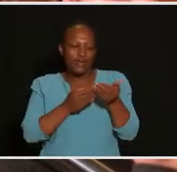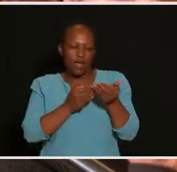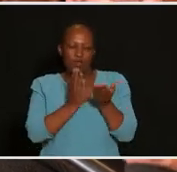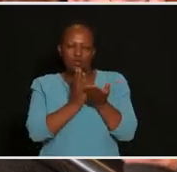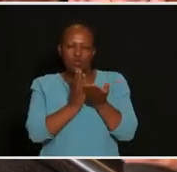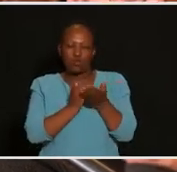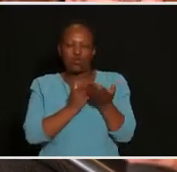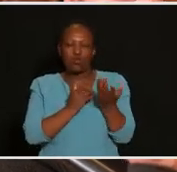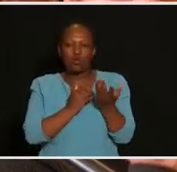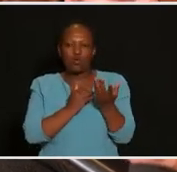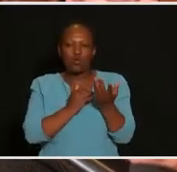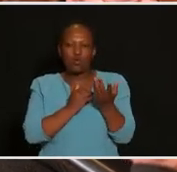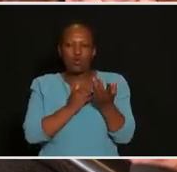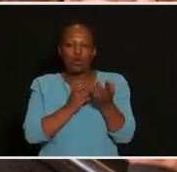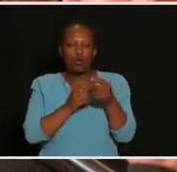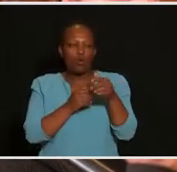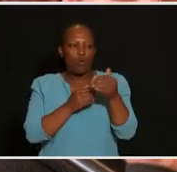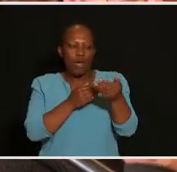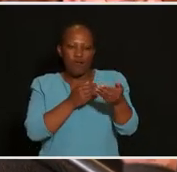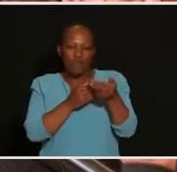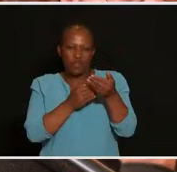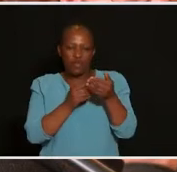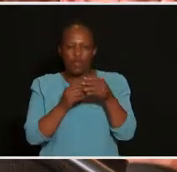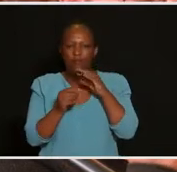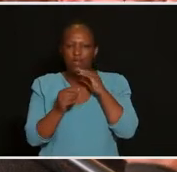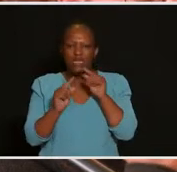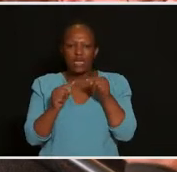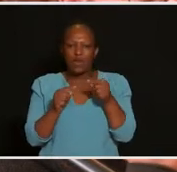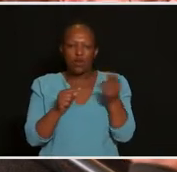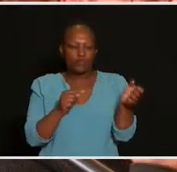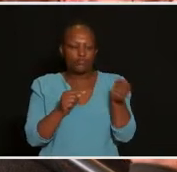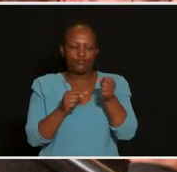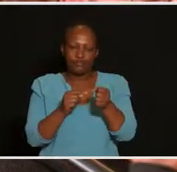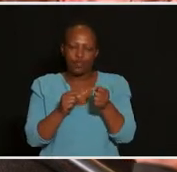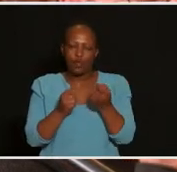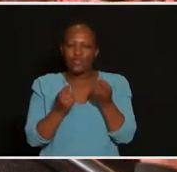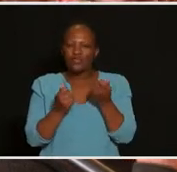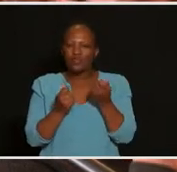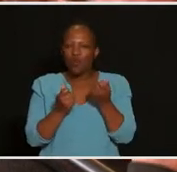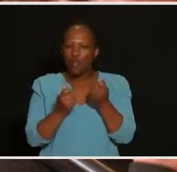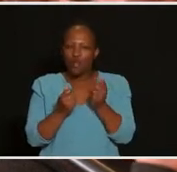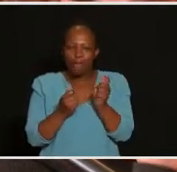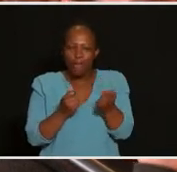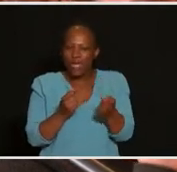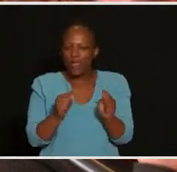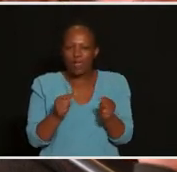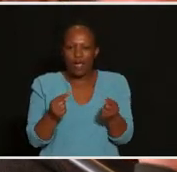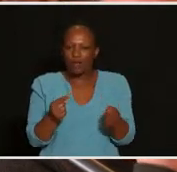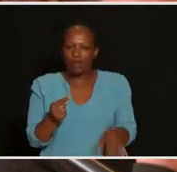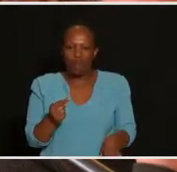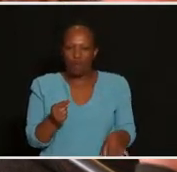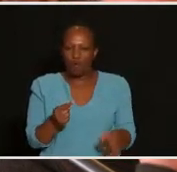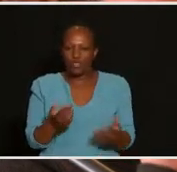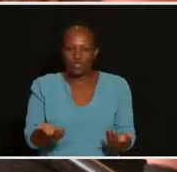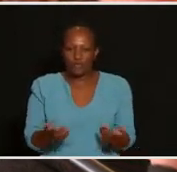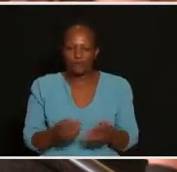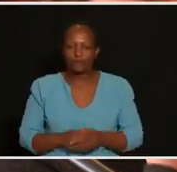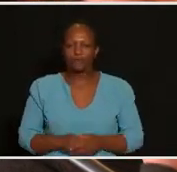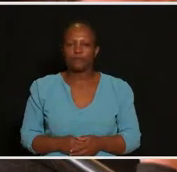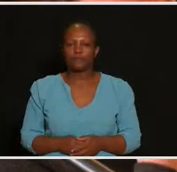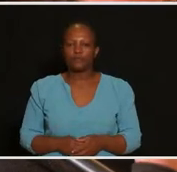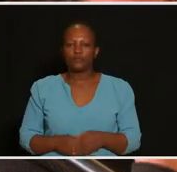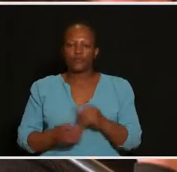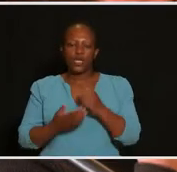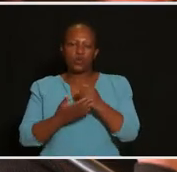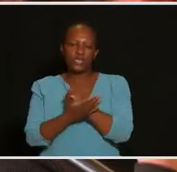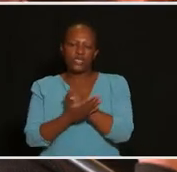admission on the basis that they may not be able to afford school fees we further recommend that admission requirements and